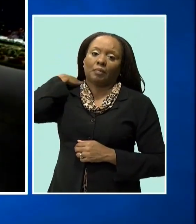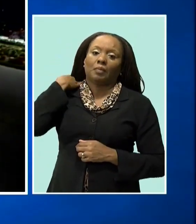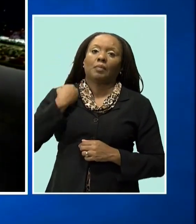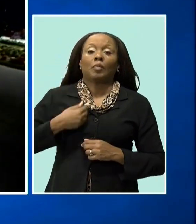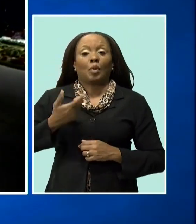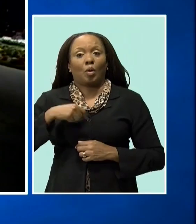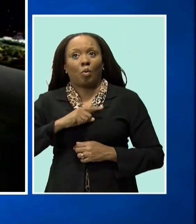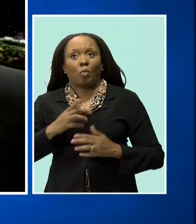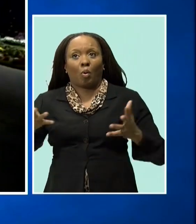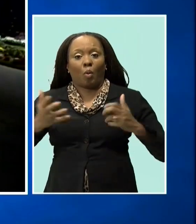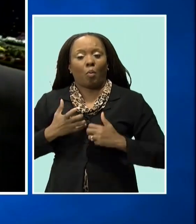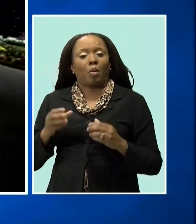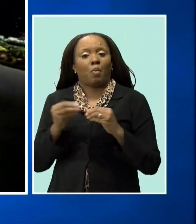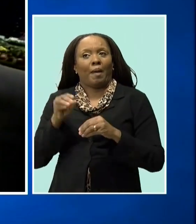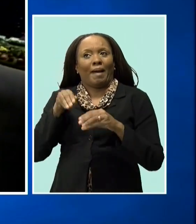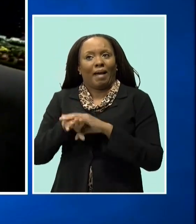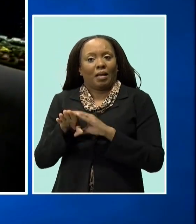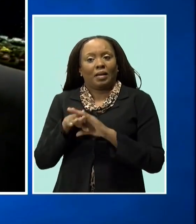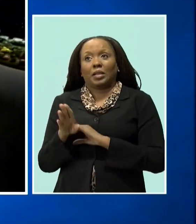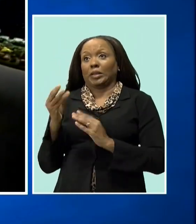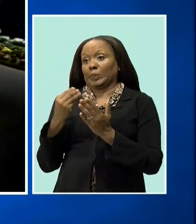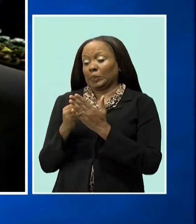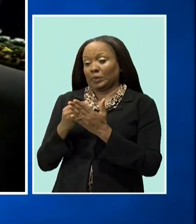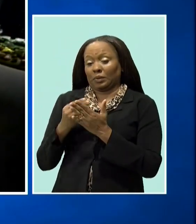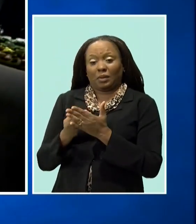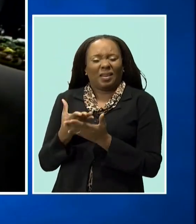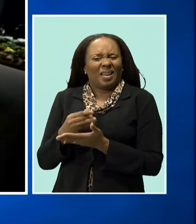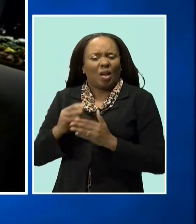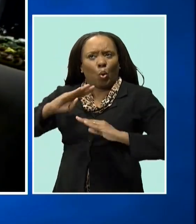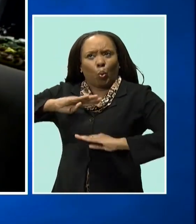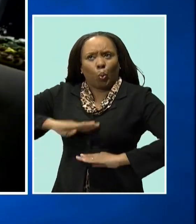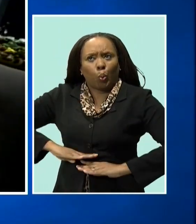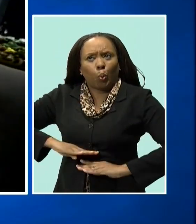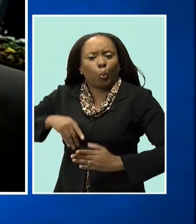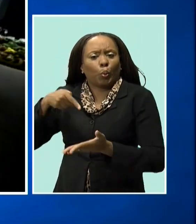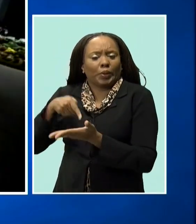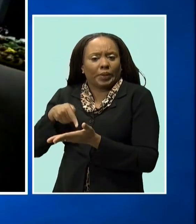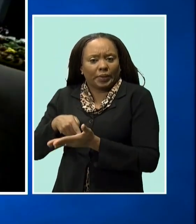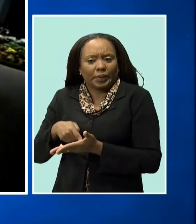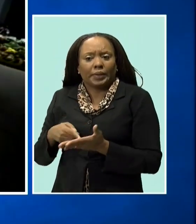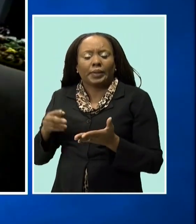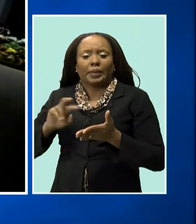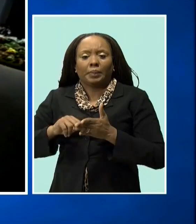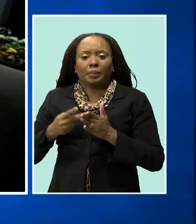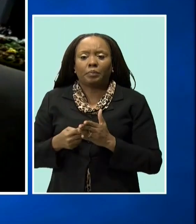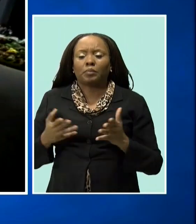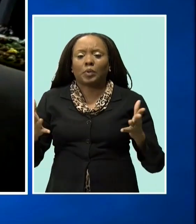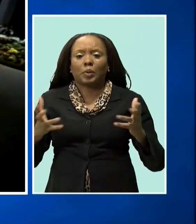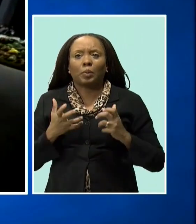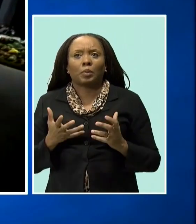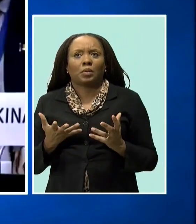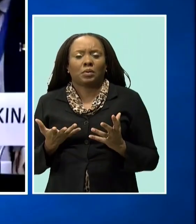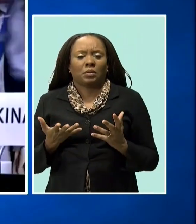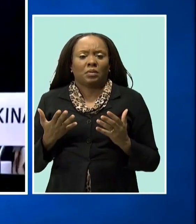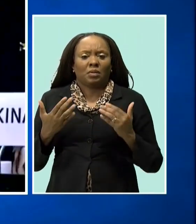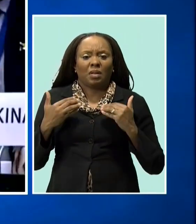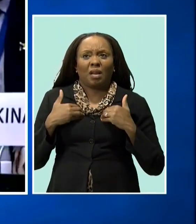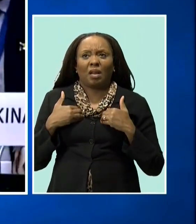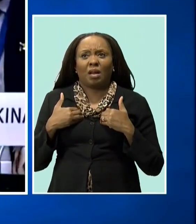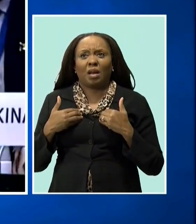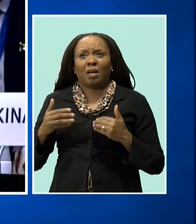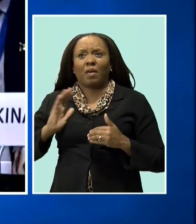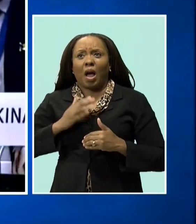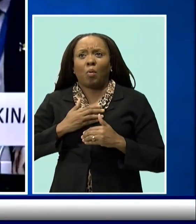concessional financing and debt relief, which will create enough fiscal space to safeguard the gains attained since